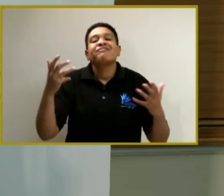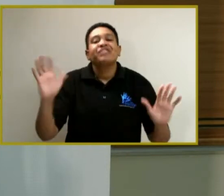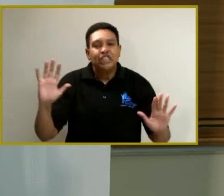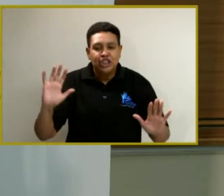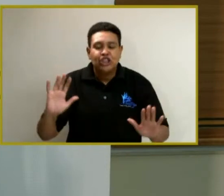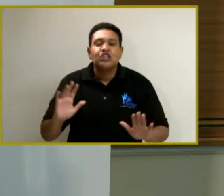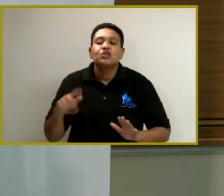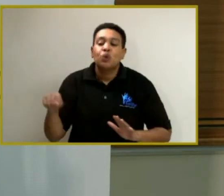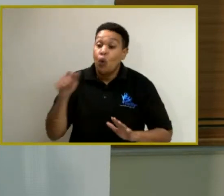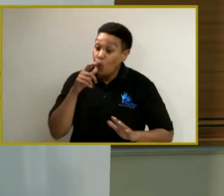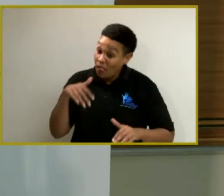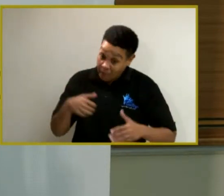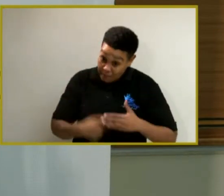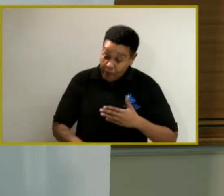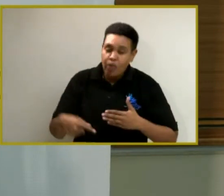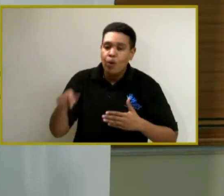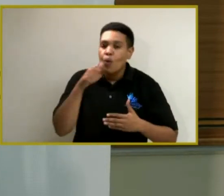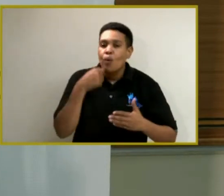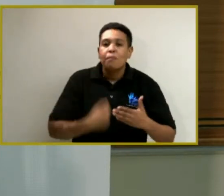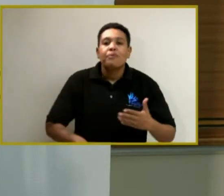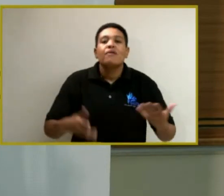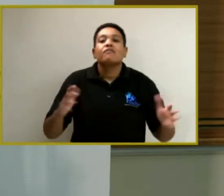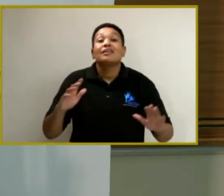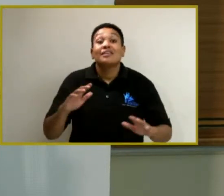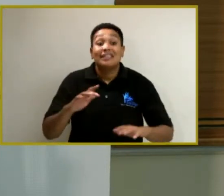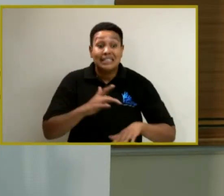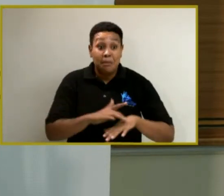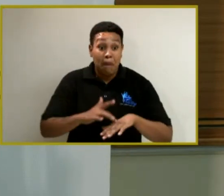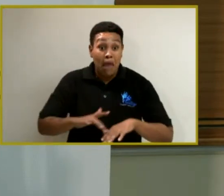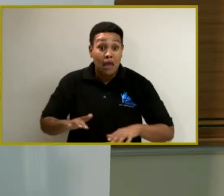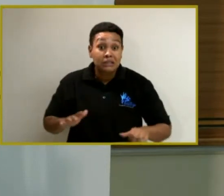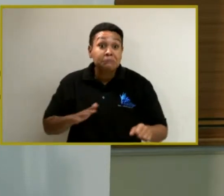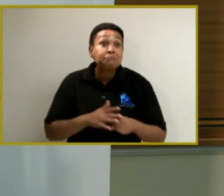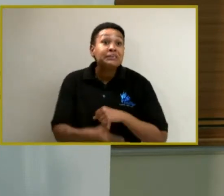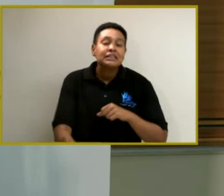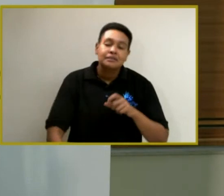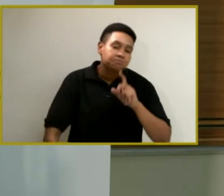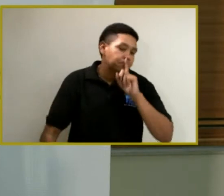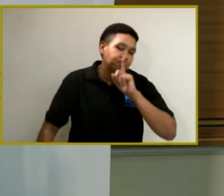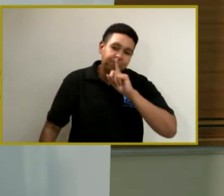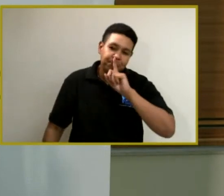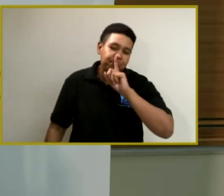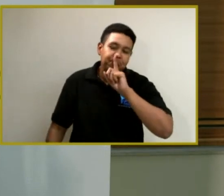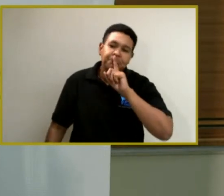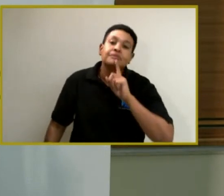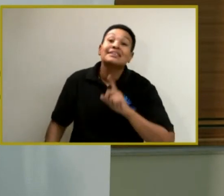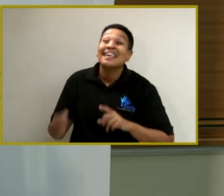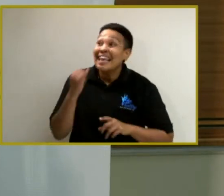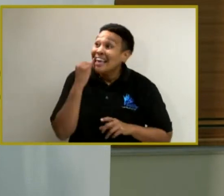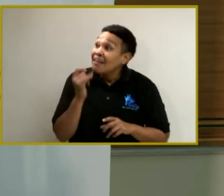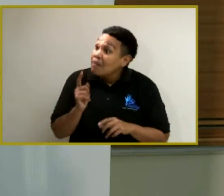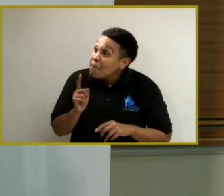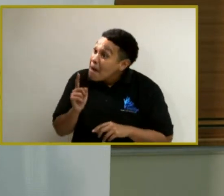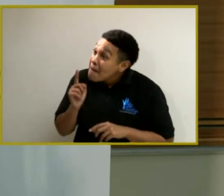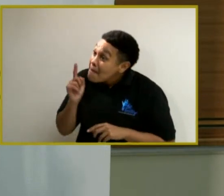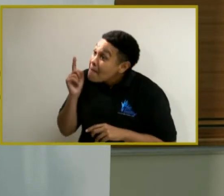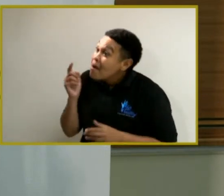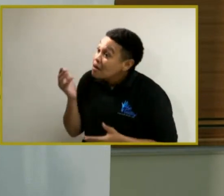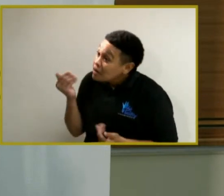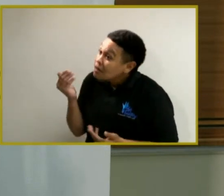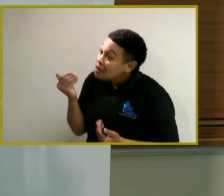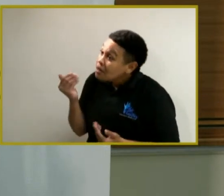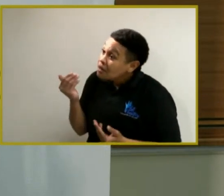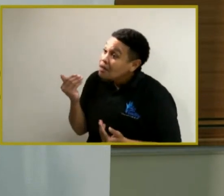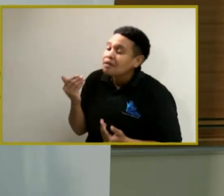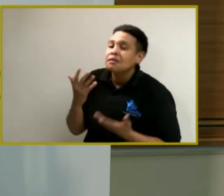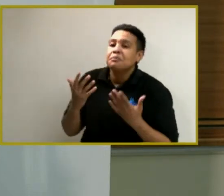course, the spaces are not endless, and if it is that we continue to have increased numbers, then we